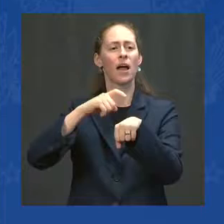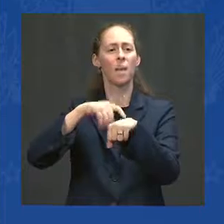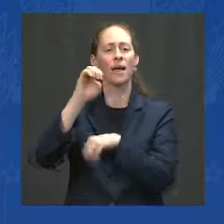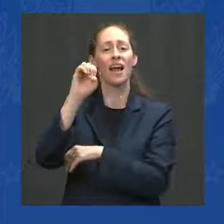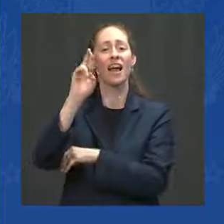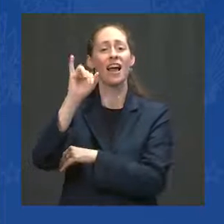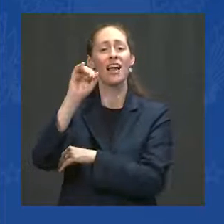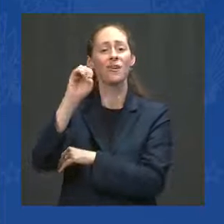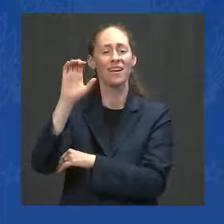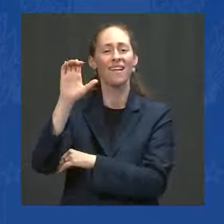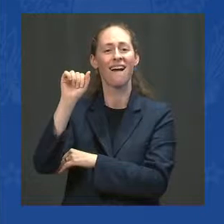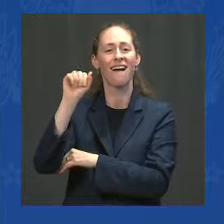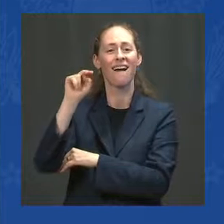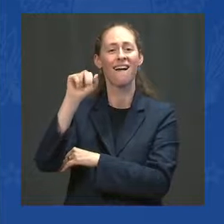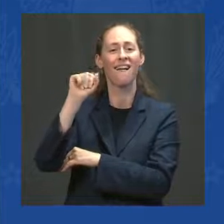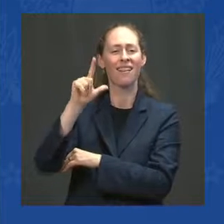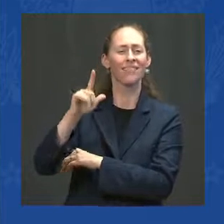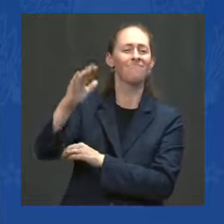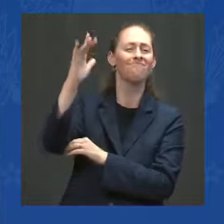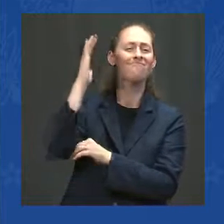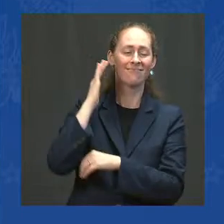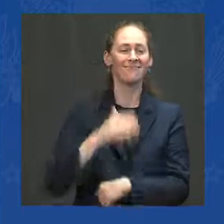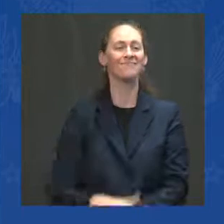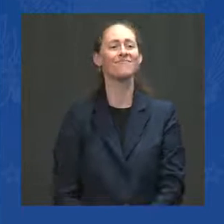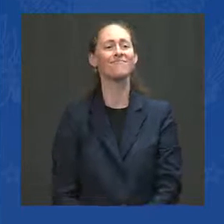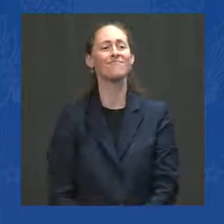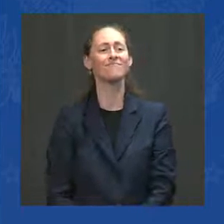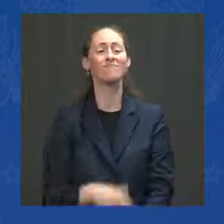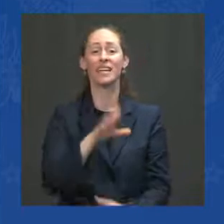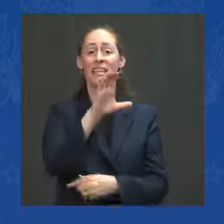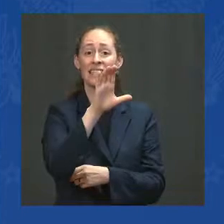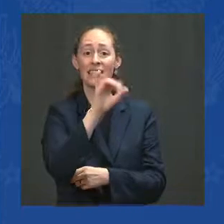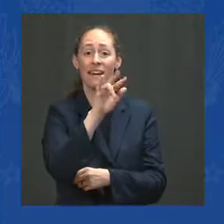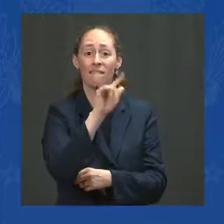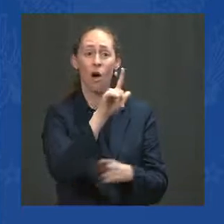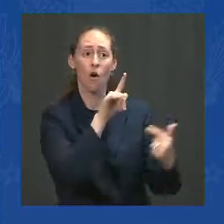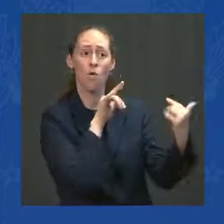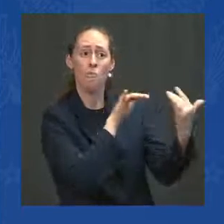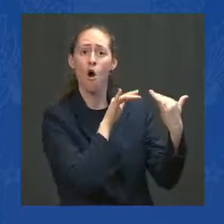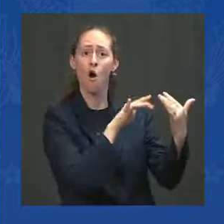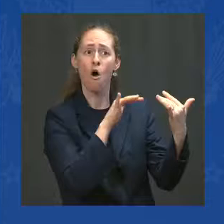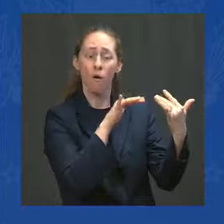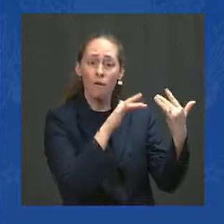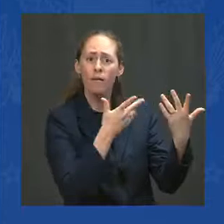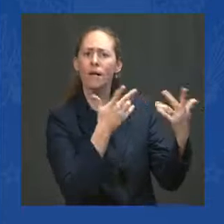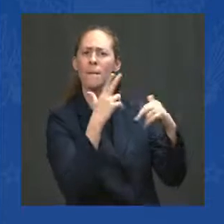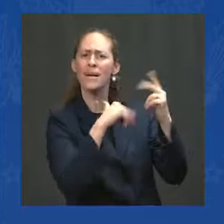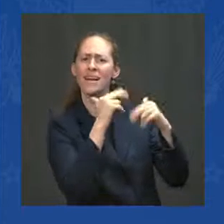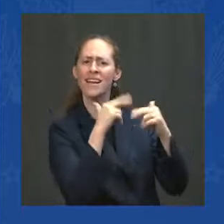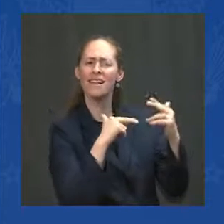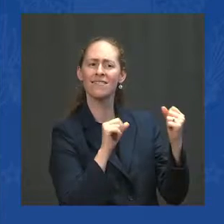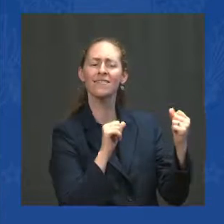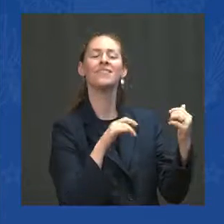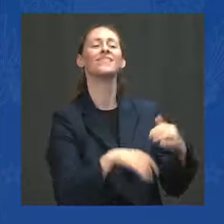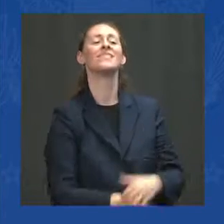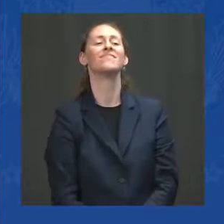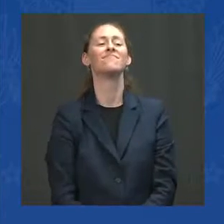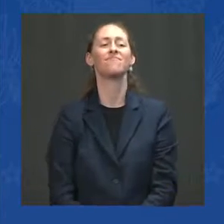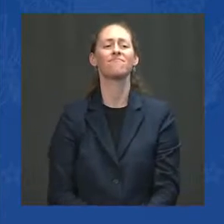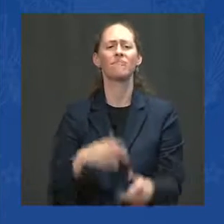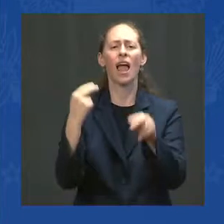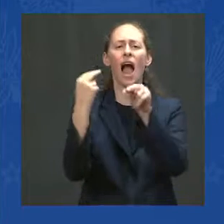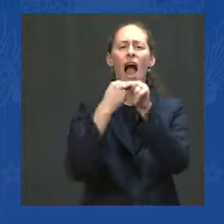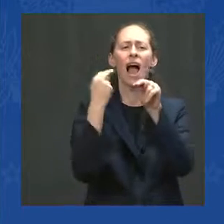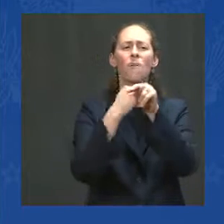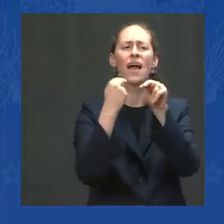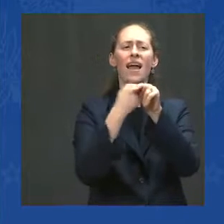construction that was constructed during the Civil War, to Dwight Eisenhower's interstate highway system in 1950s,